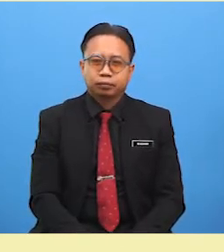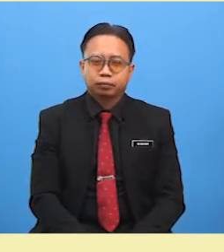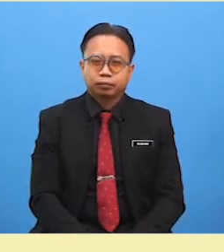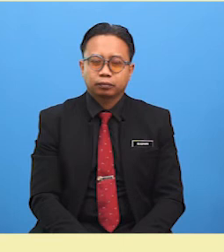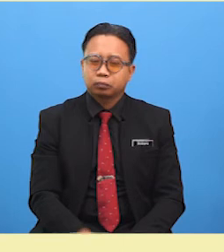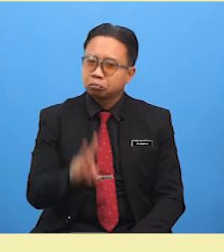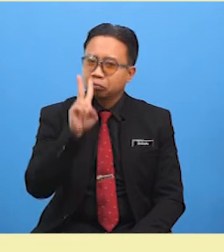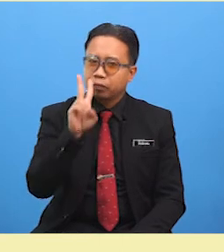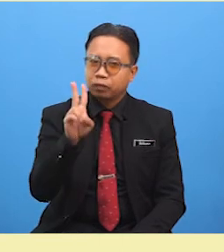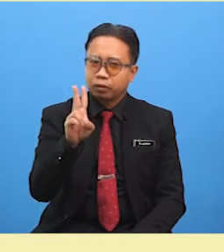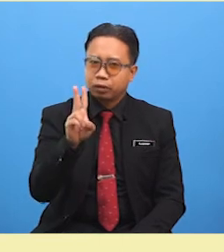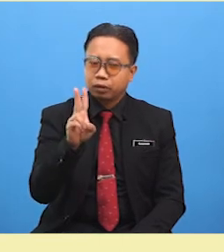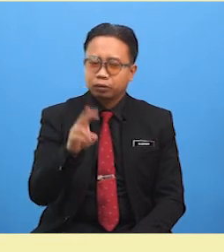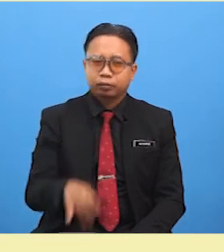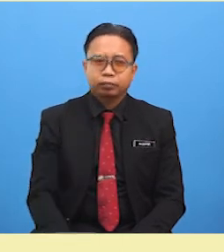And secondly,